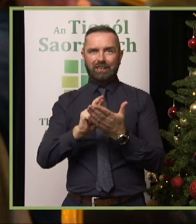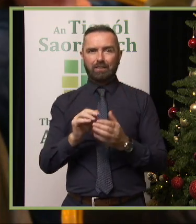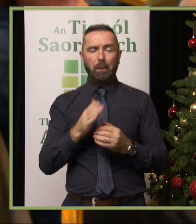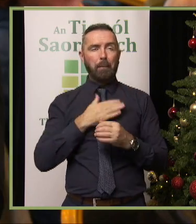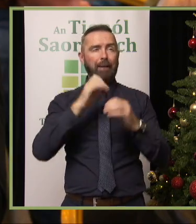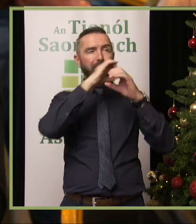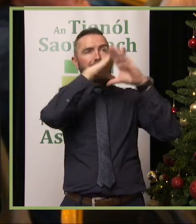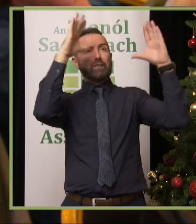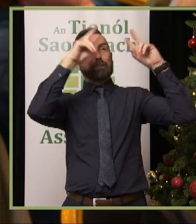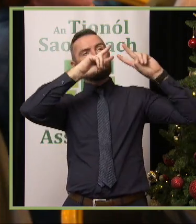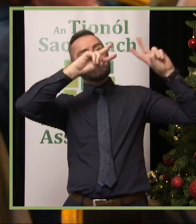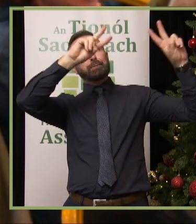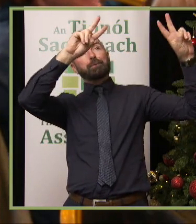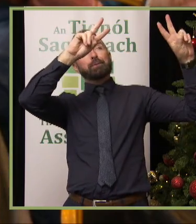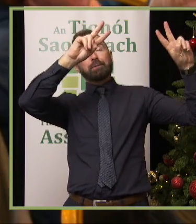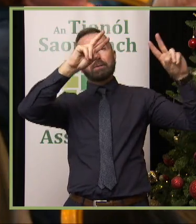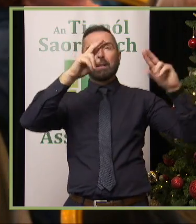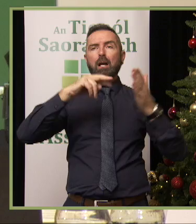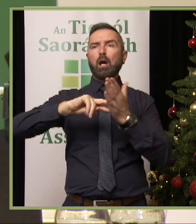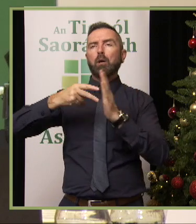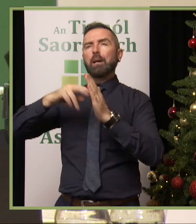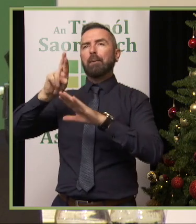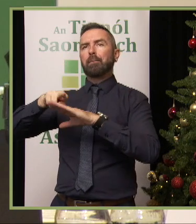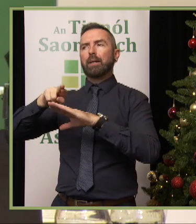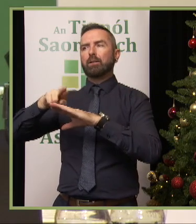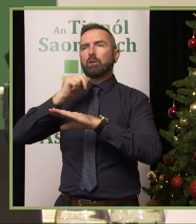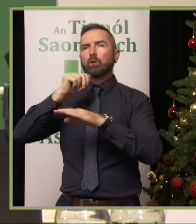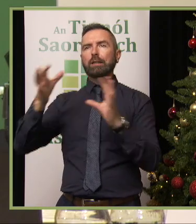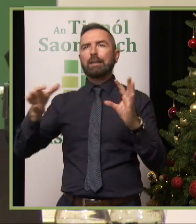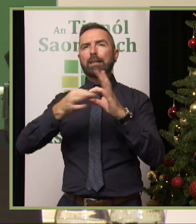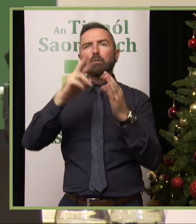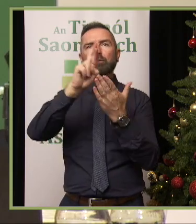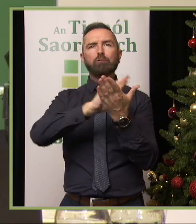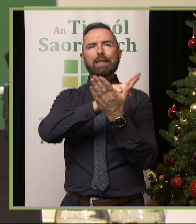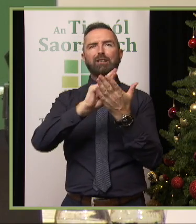We'd like something a bit more tangible, I think. Should have said that. Yeah, thank you.